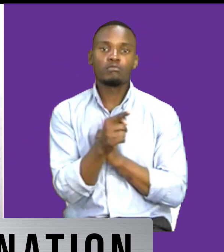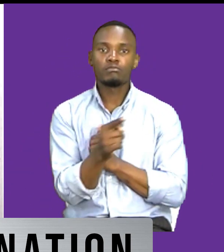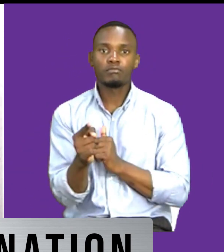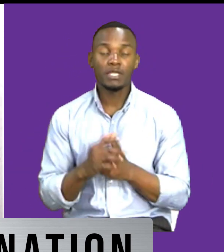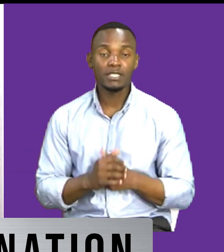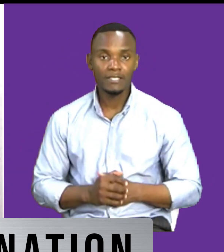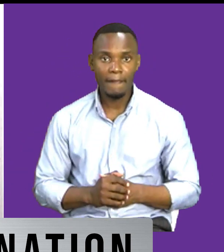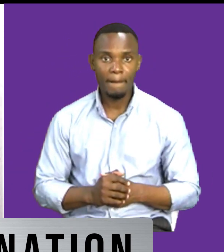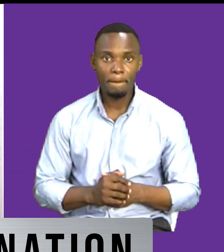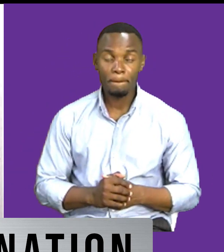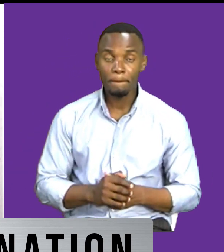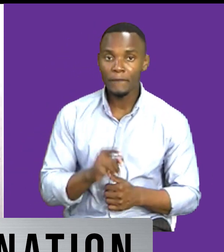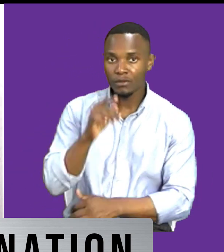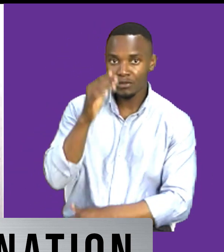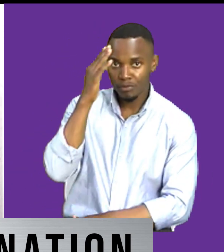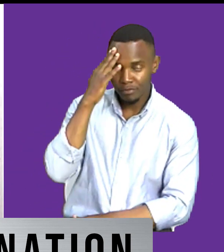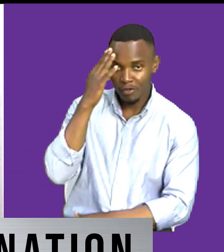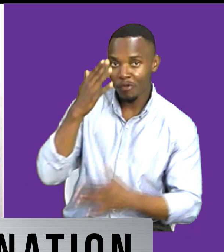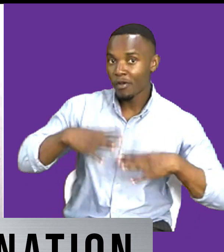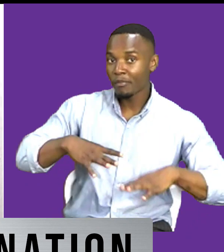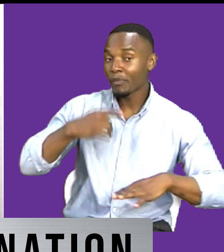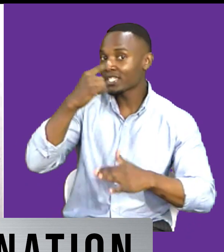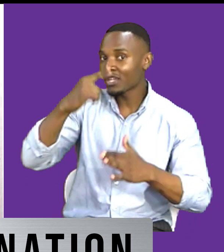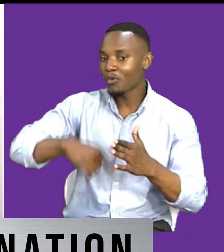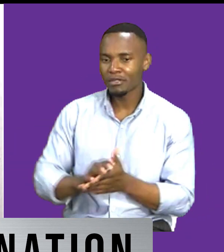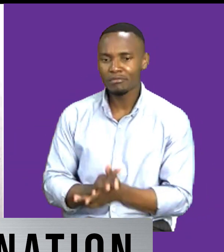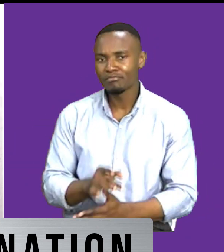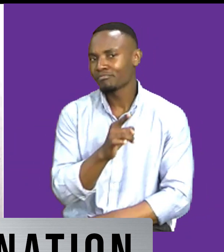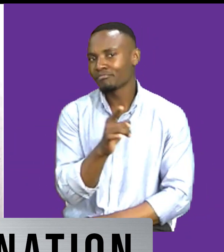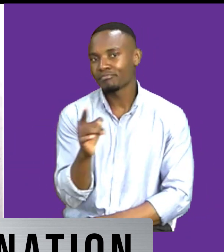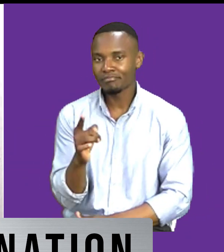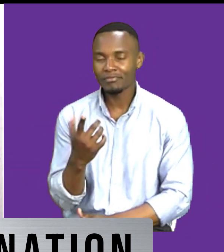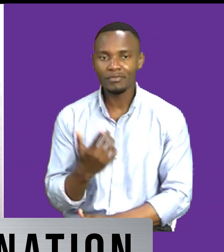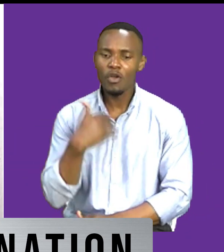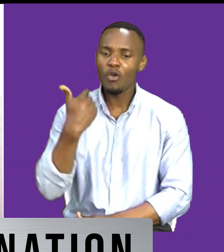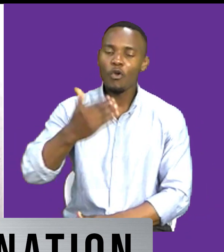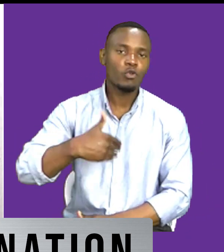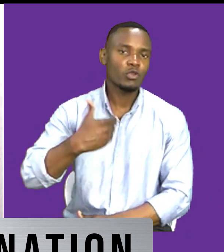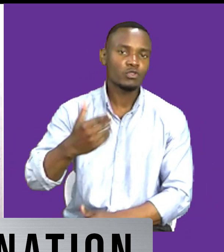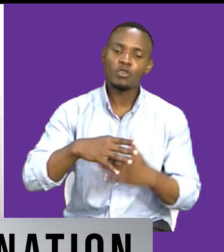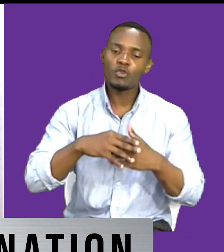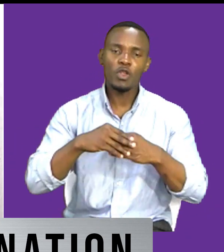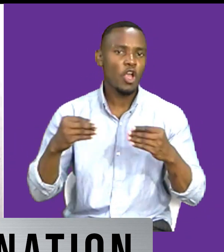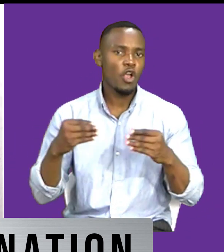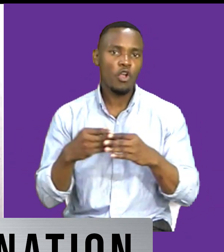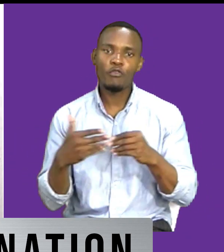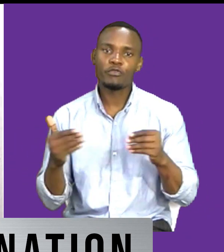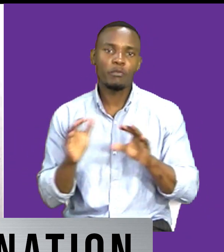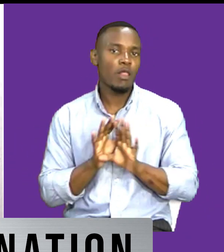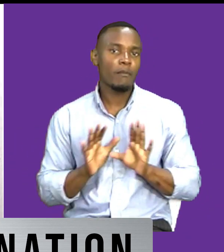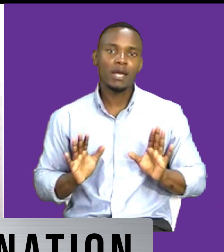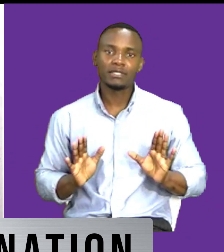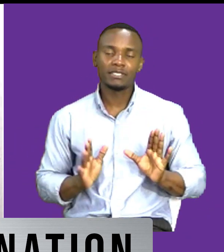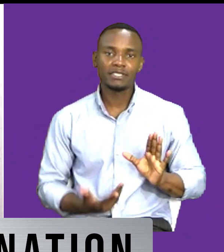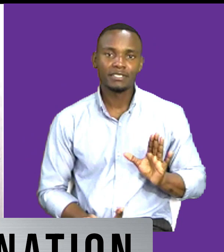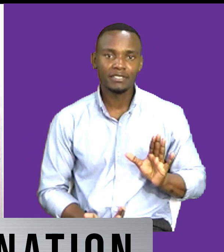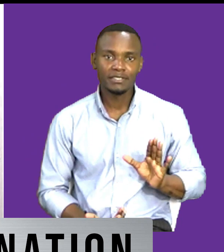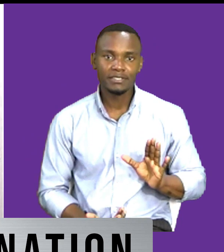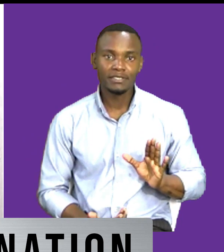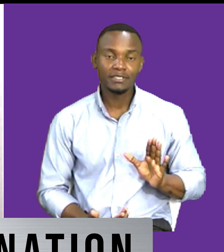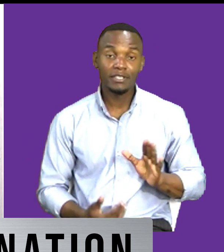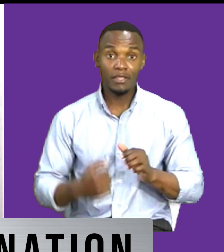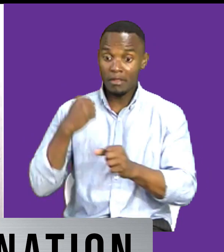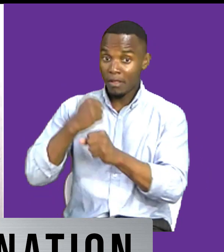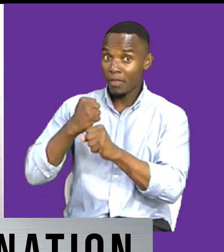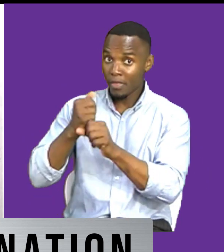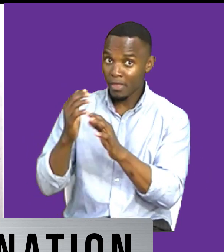always been that they are comfortable. It has never come this close to the middle class. You know, for the